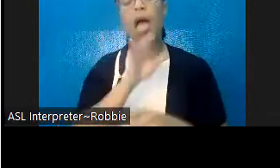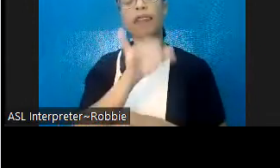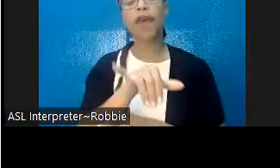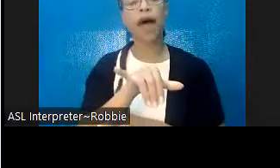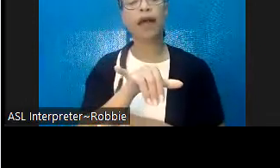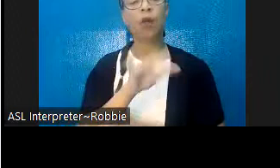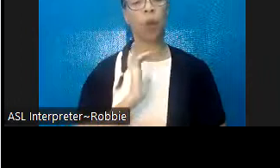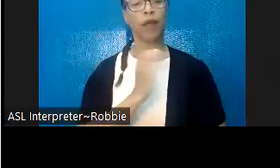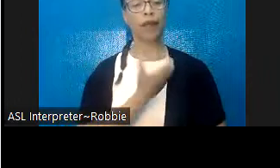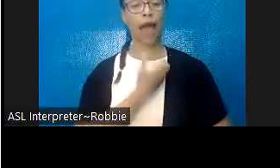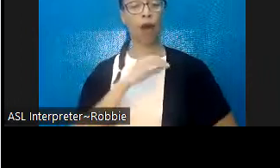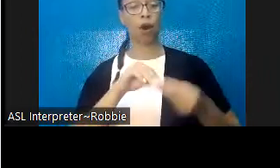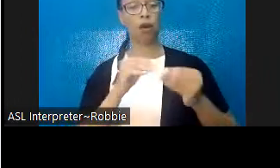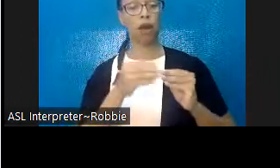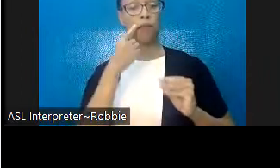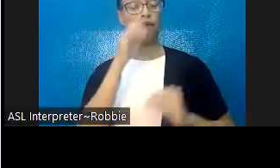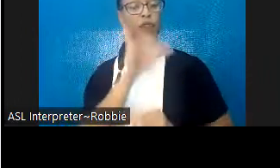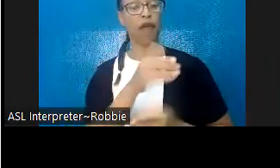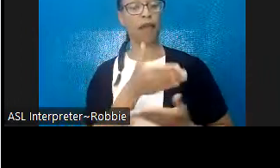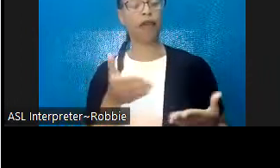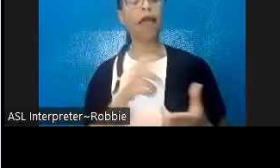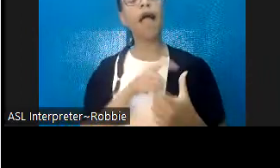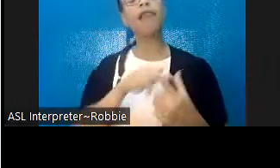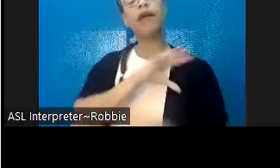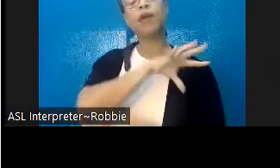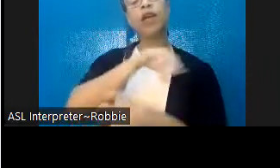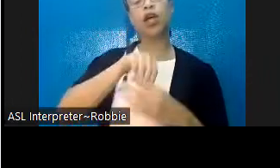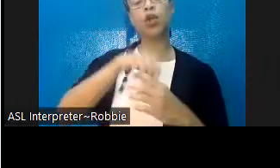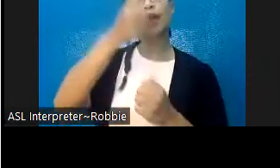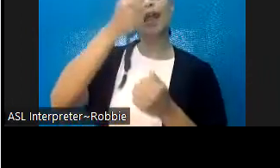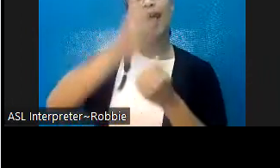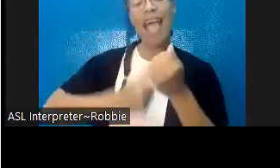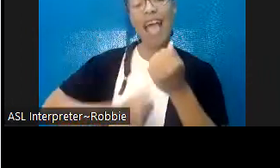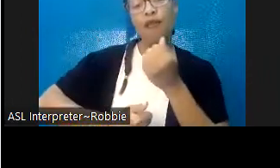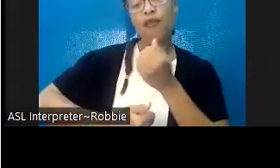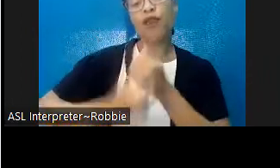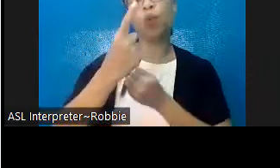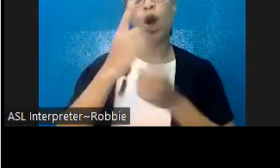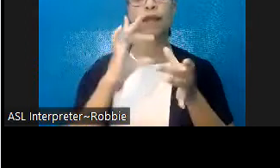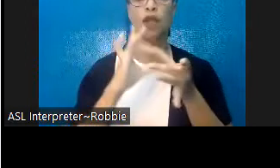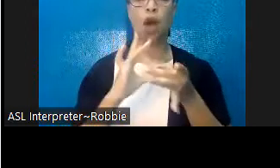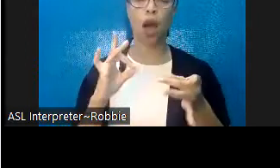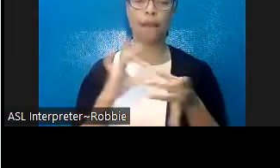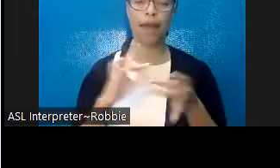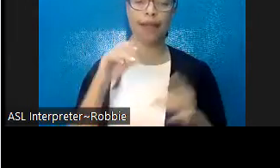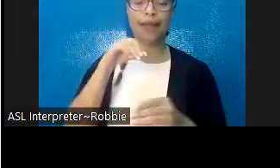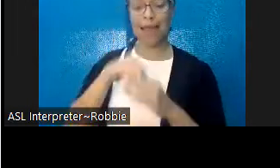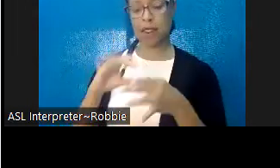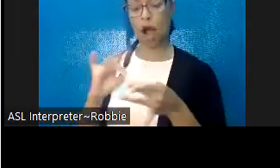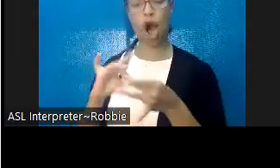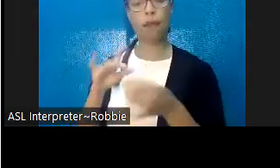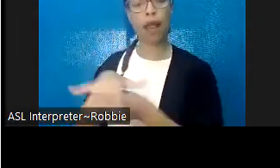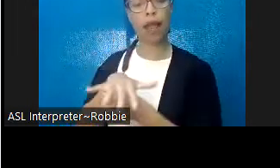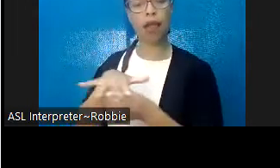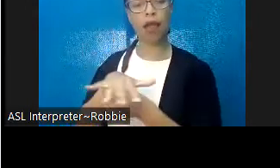our number for that particular thing. And then we included everybody's comments in the comments section so